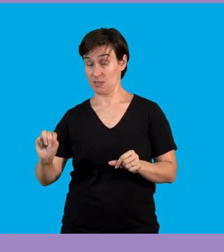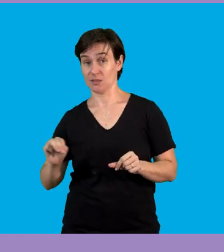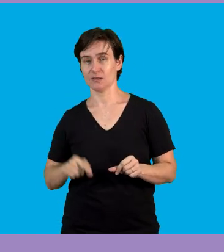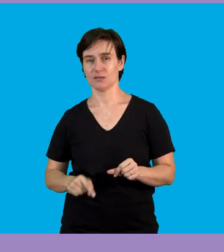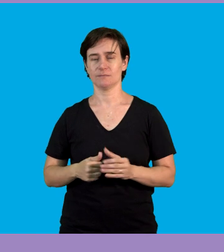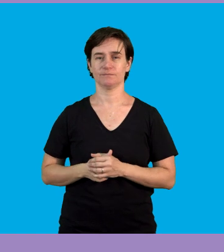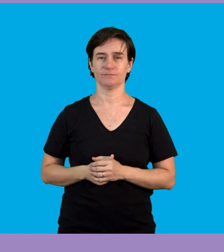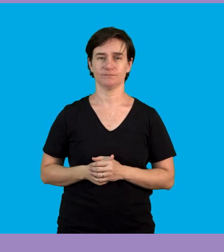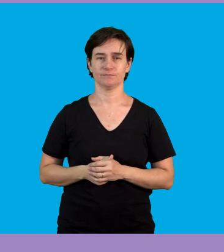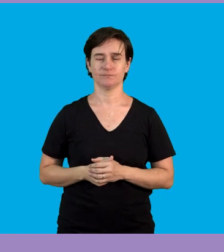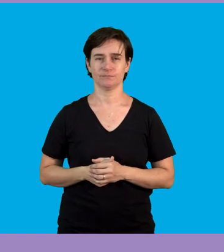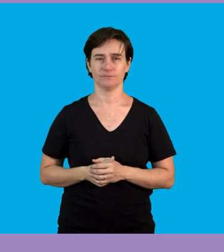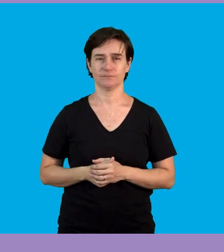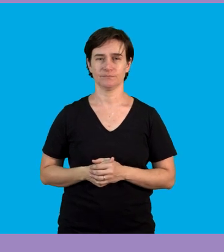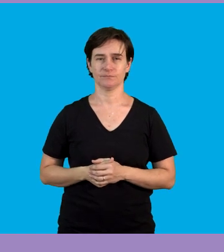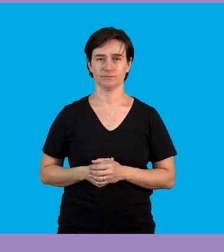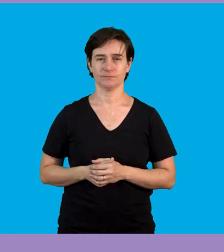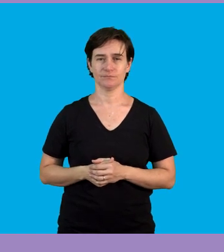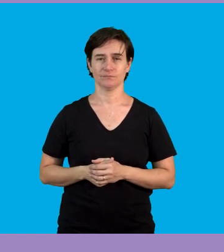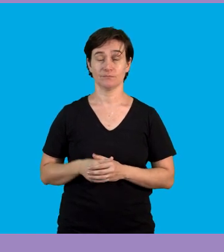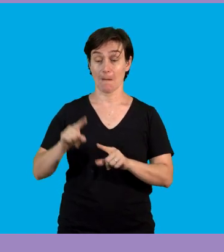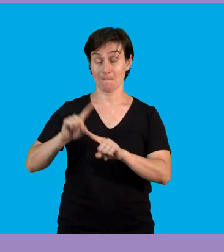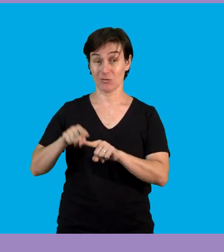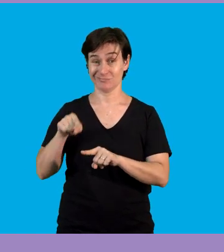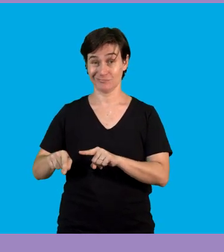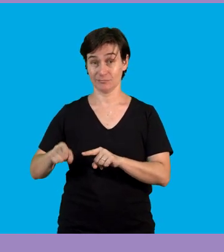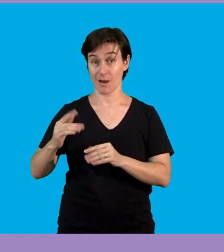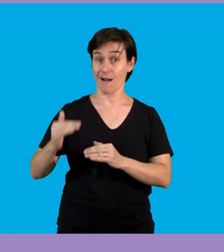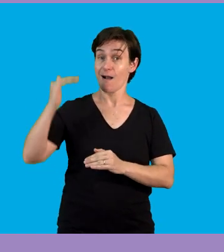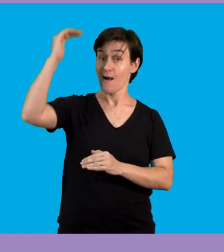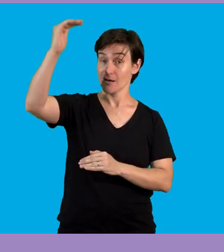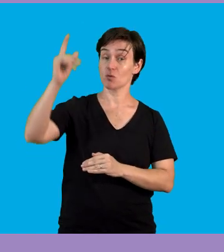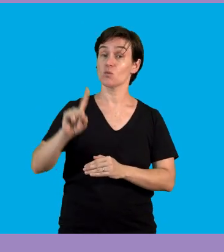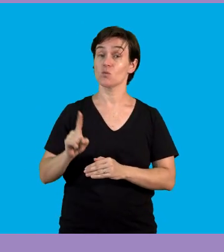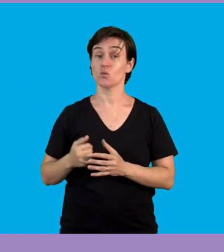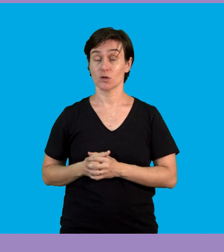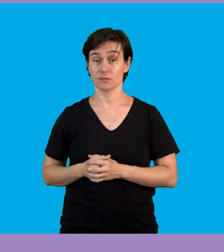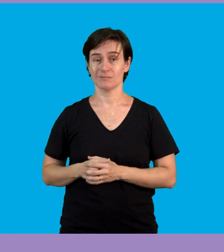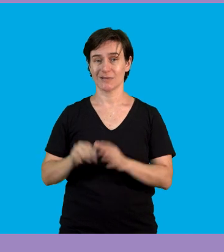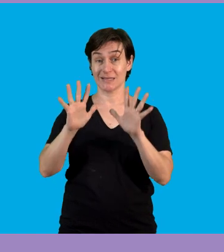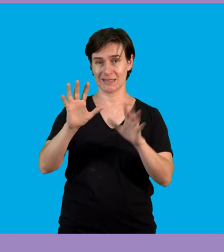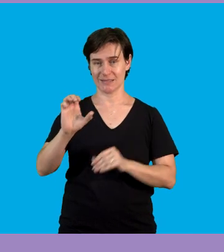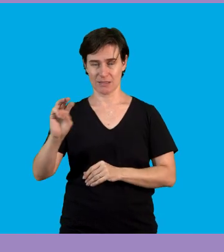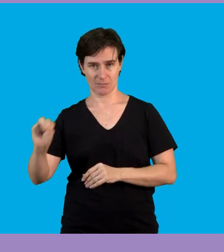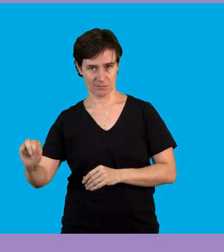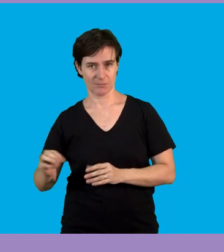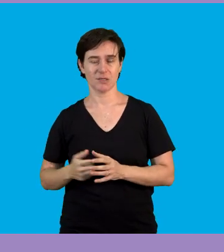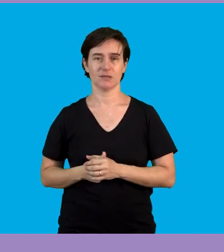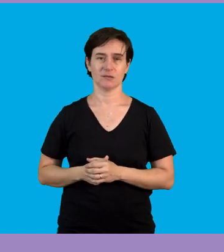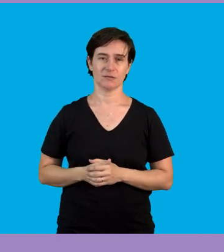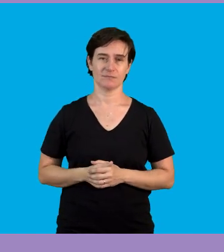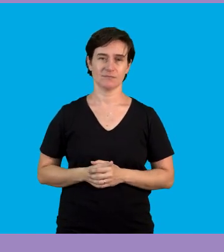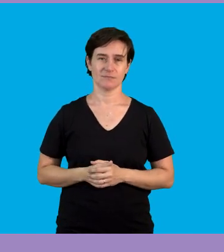centimeters. And lastly, we are going to multiply this by the height, which was given as 10